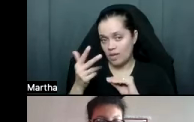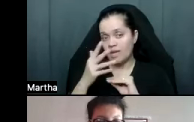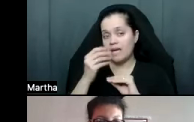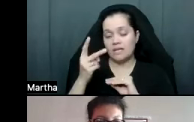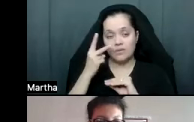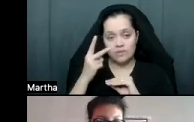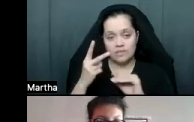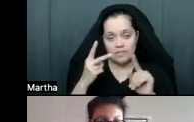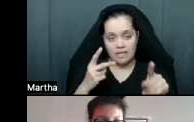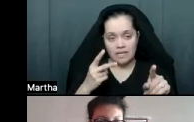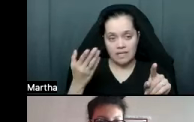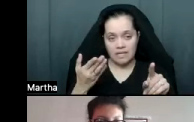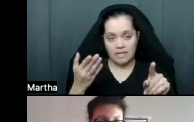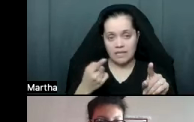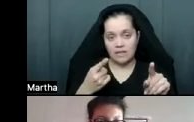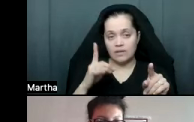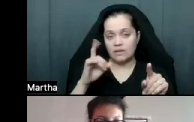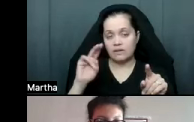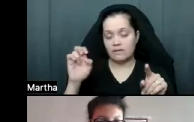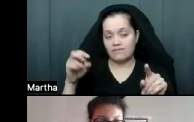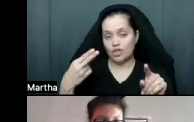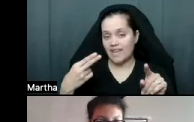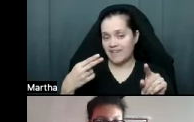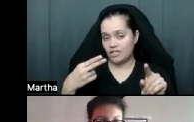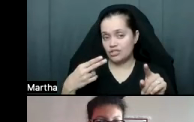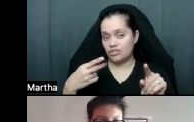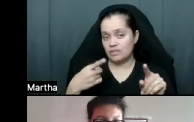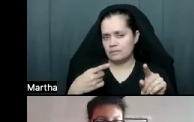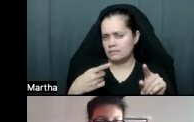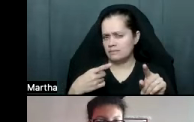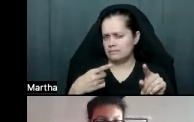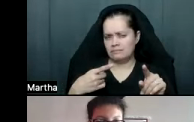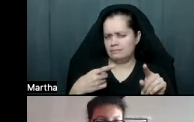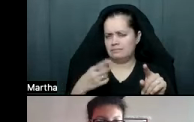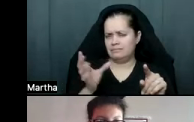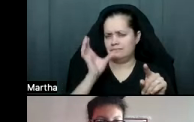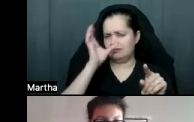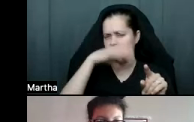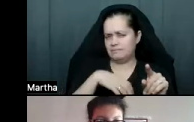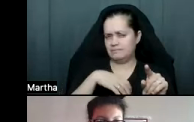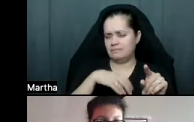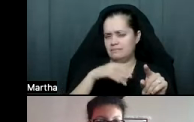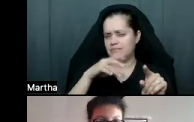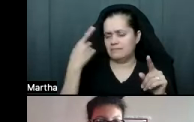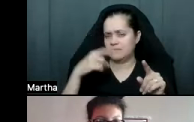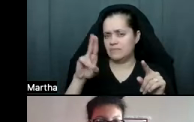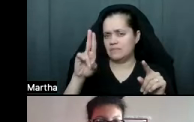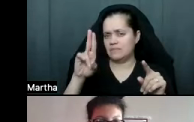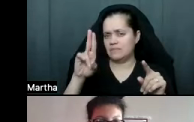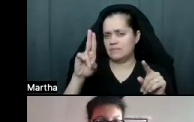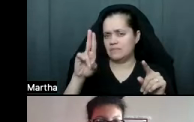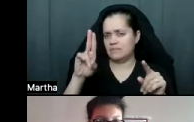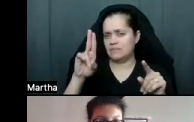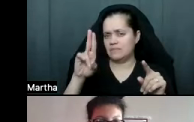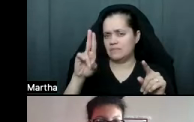we can see that here for Danish ancestry. Look, boy, there's something going on in Utah there